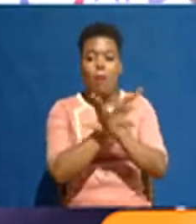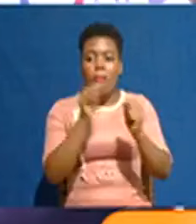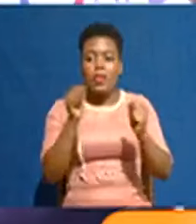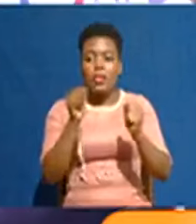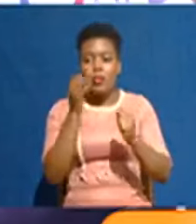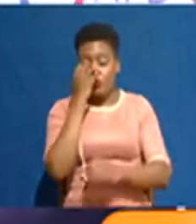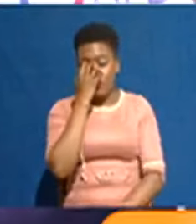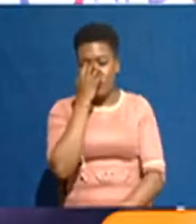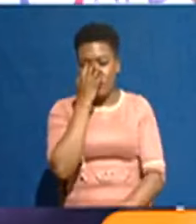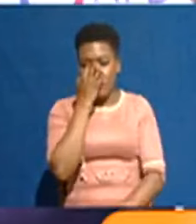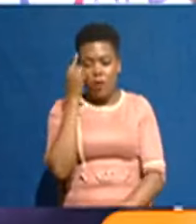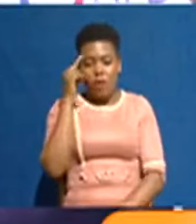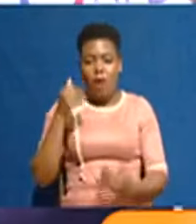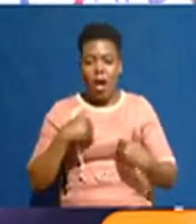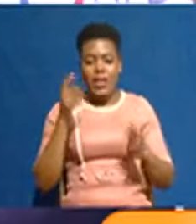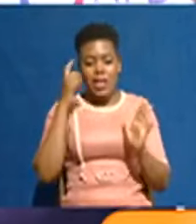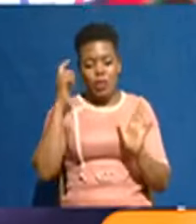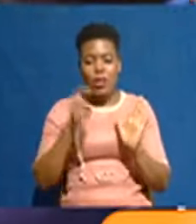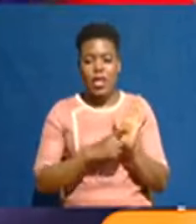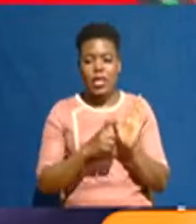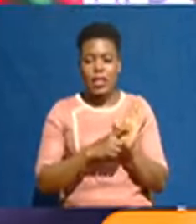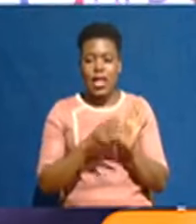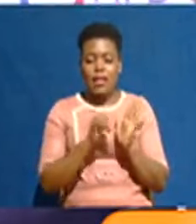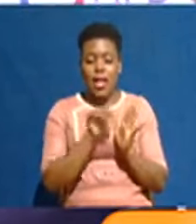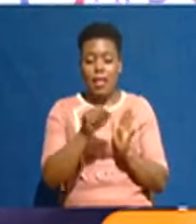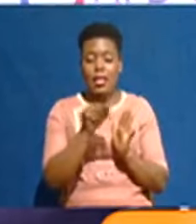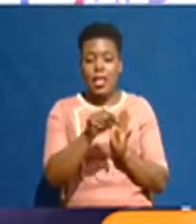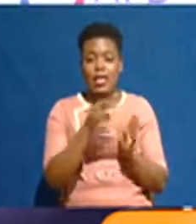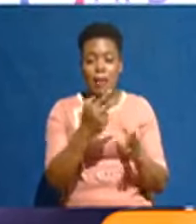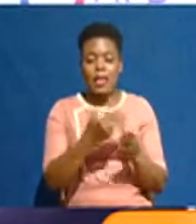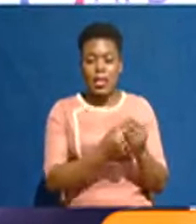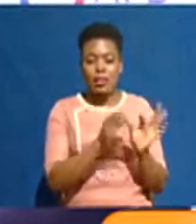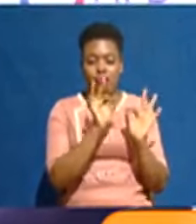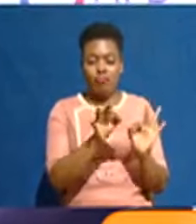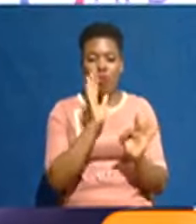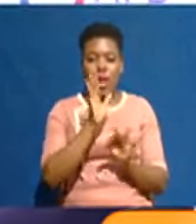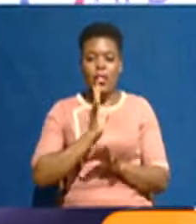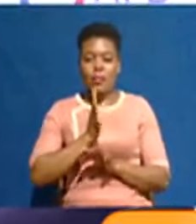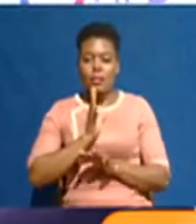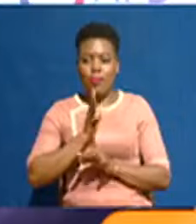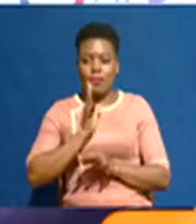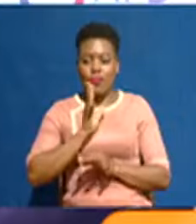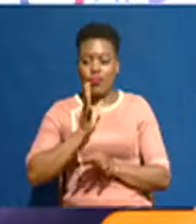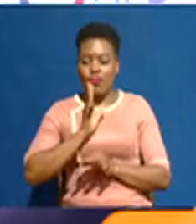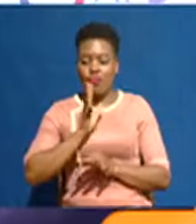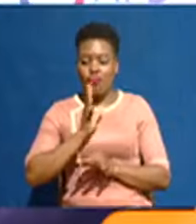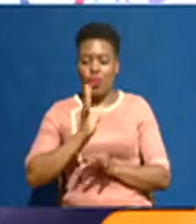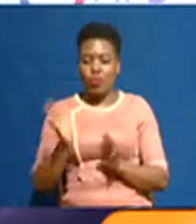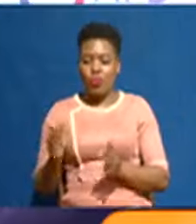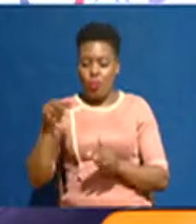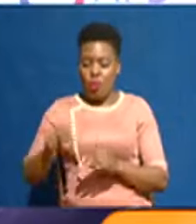this country, for having recognized that this kind of partnership will speak to that bottom-up approach